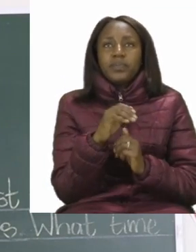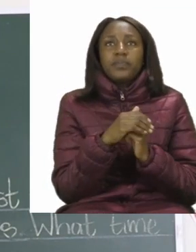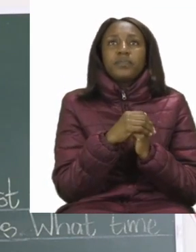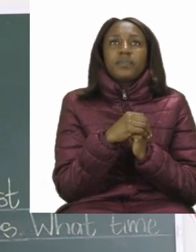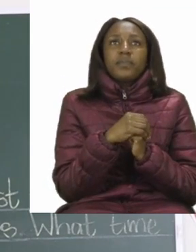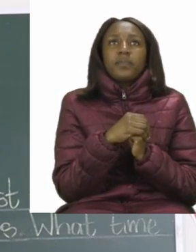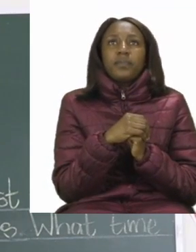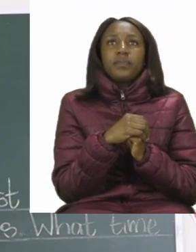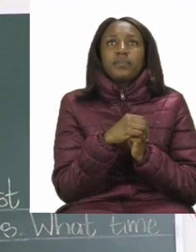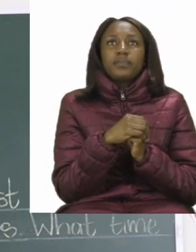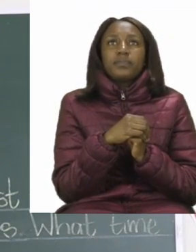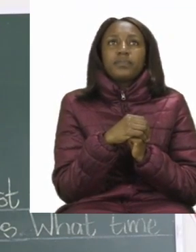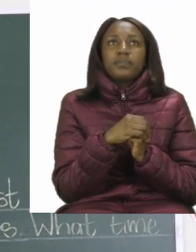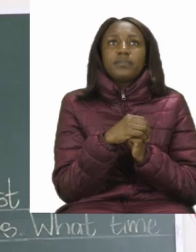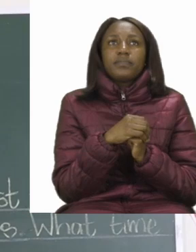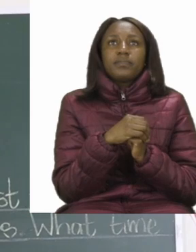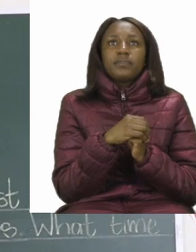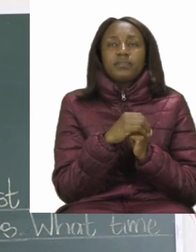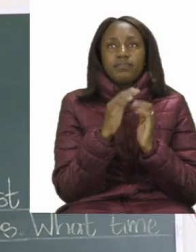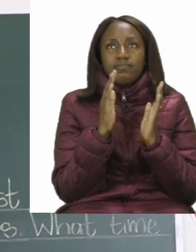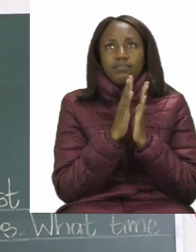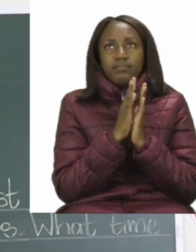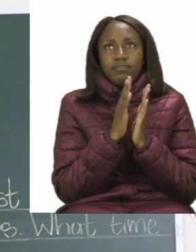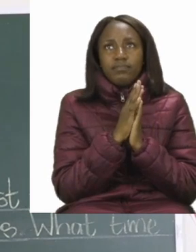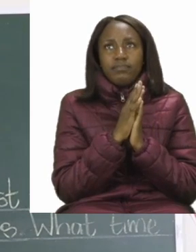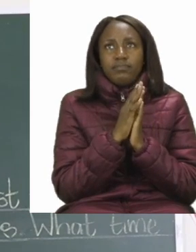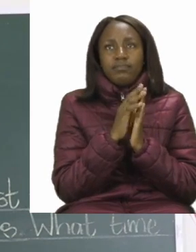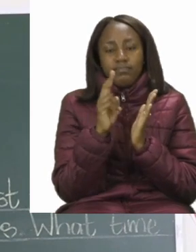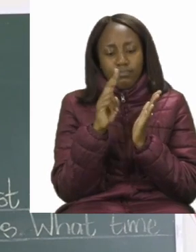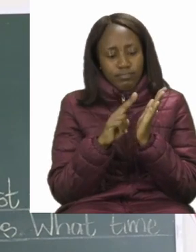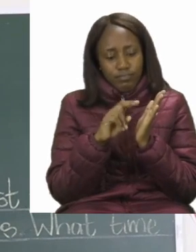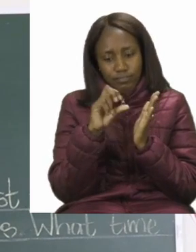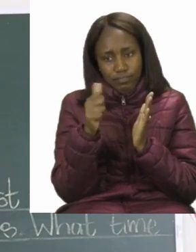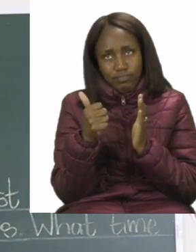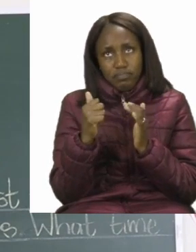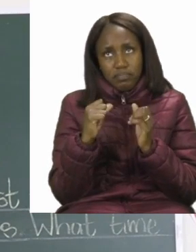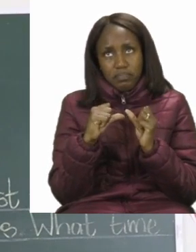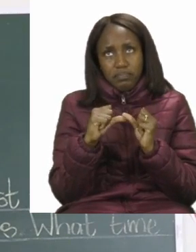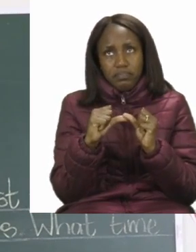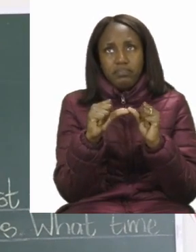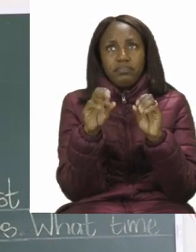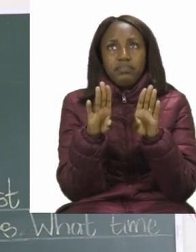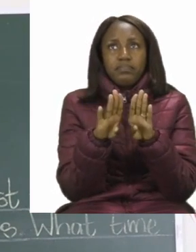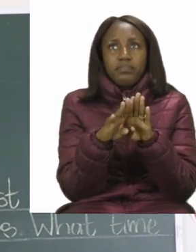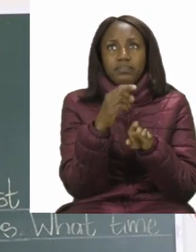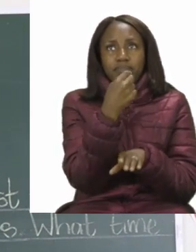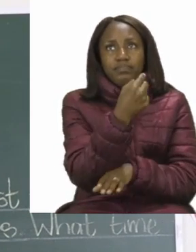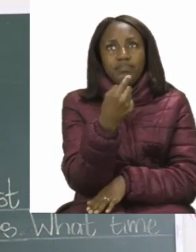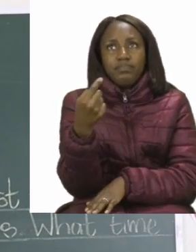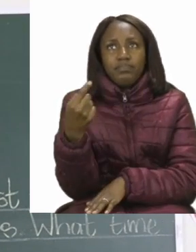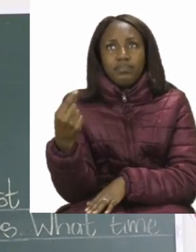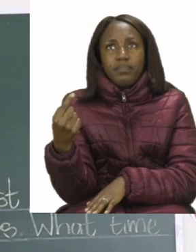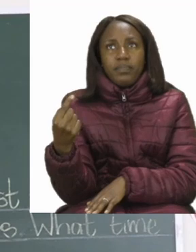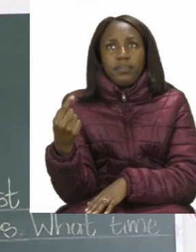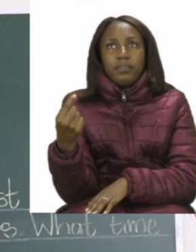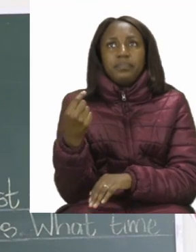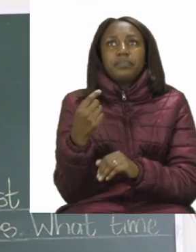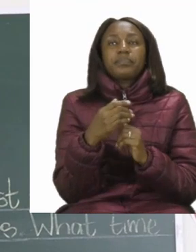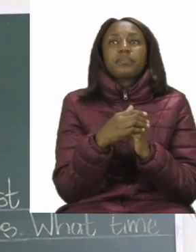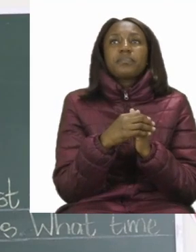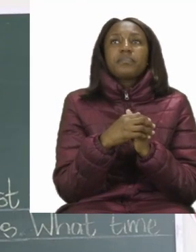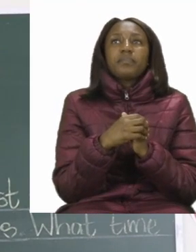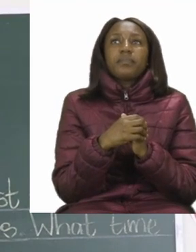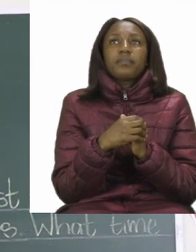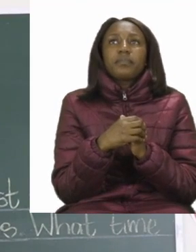problem, I want you to go ahead and read through the rest of the problems and try and solve them on your